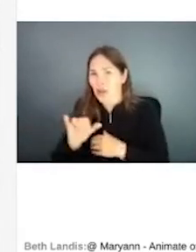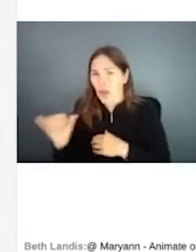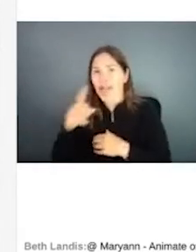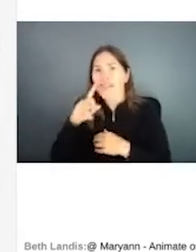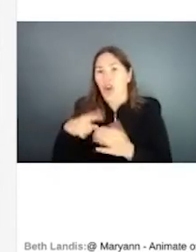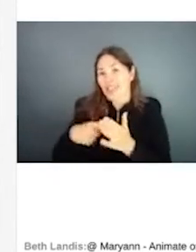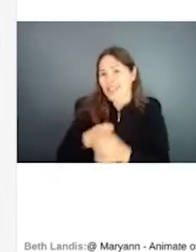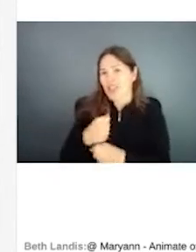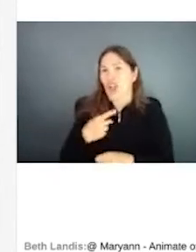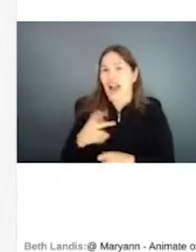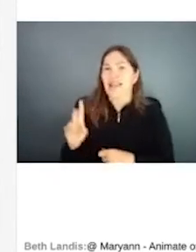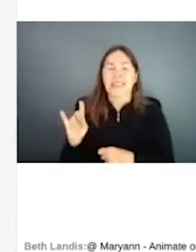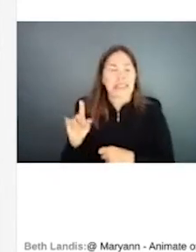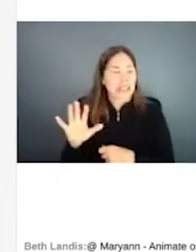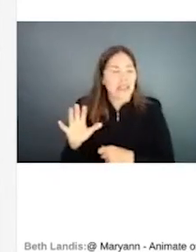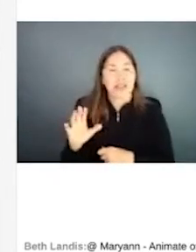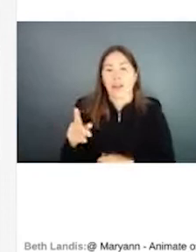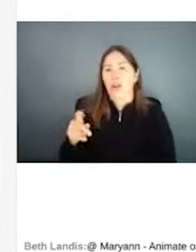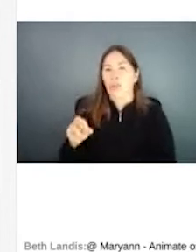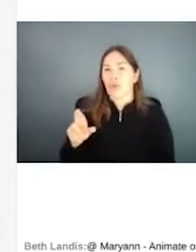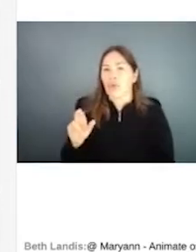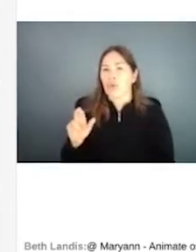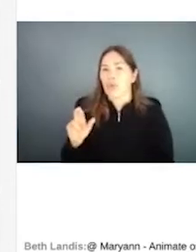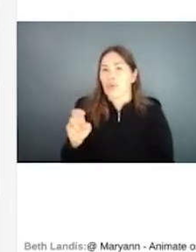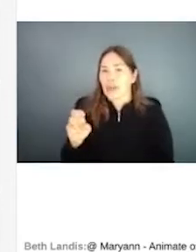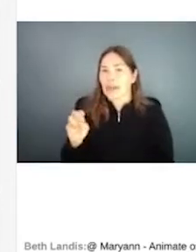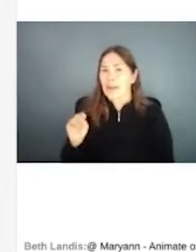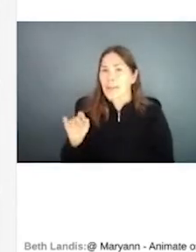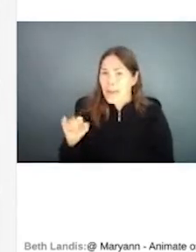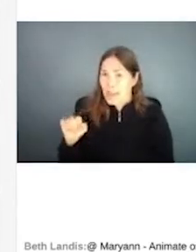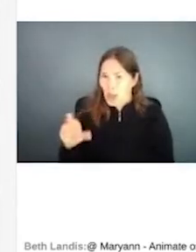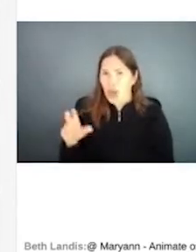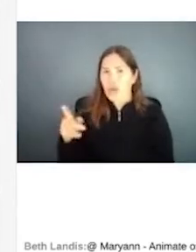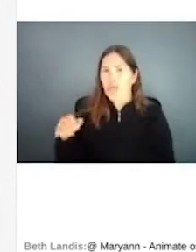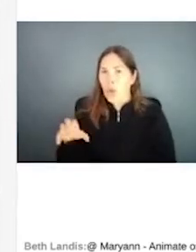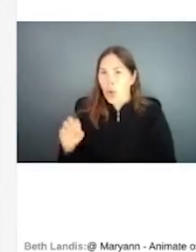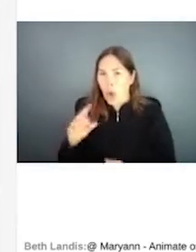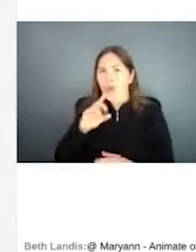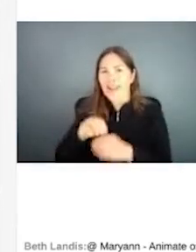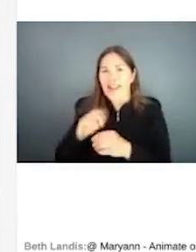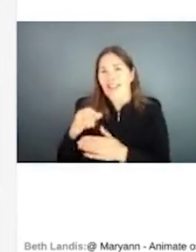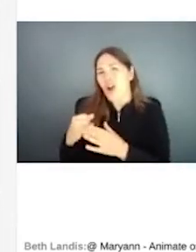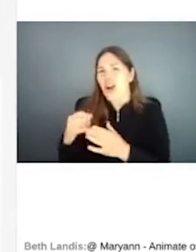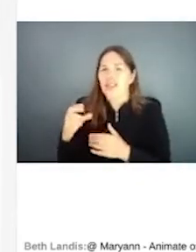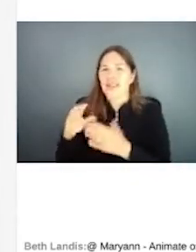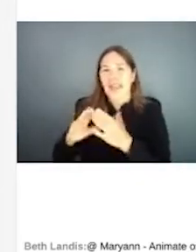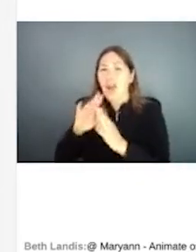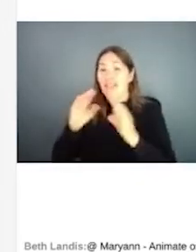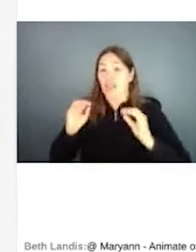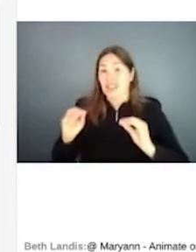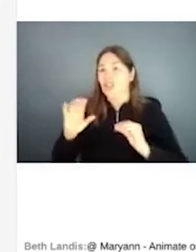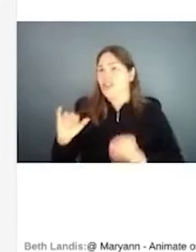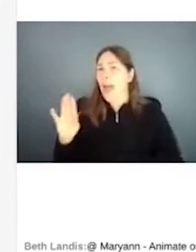I did Premiere Pro Bootcamp Part 1 and 2 and a little R-Town. So if you're teaching video, the